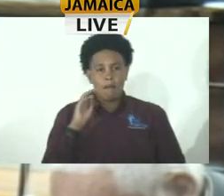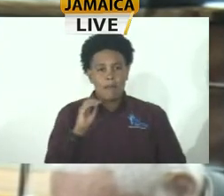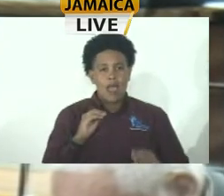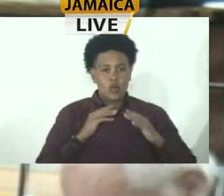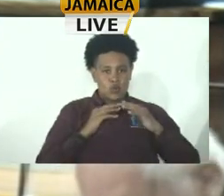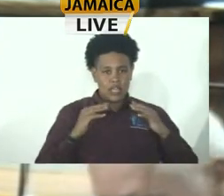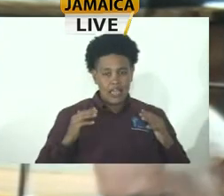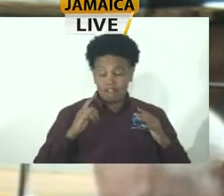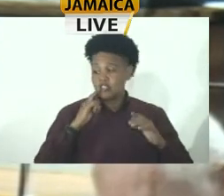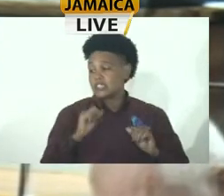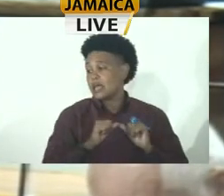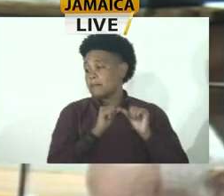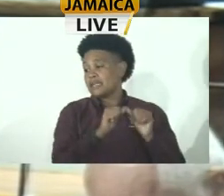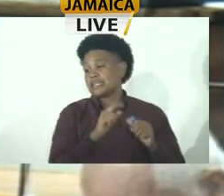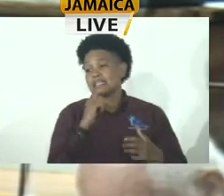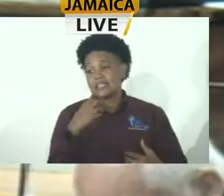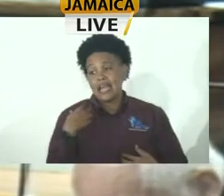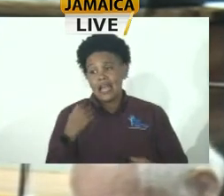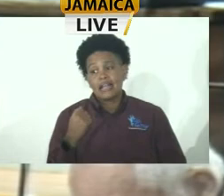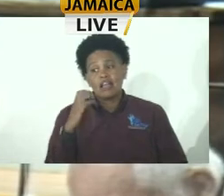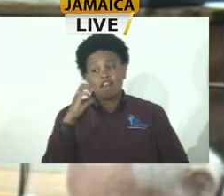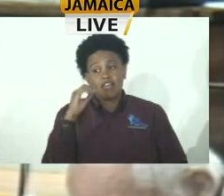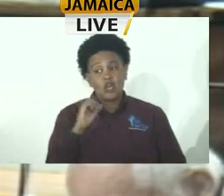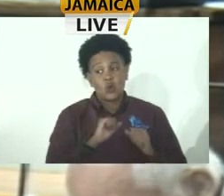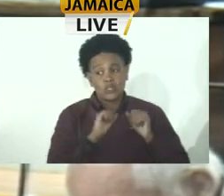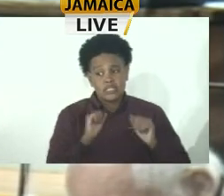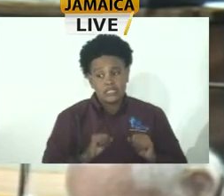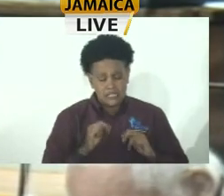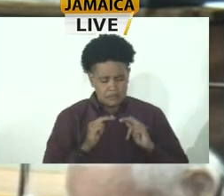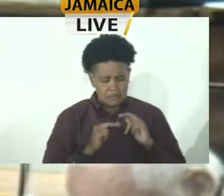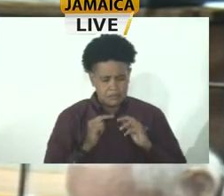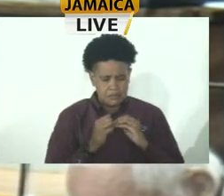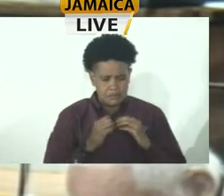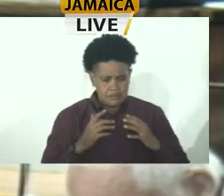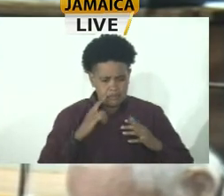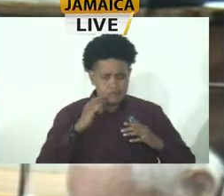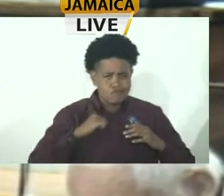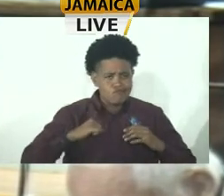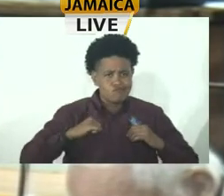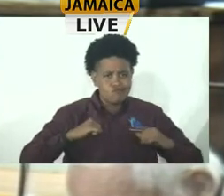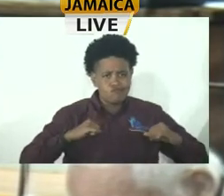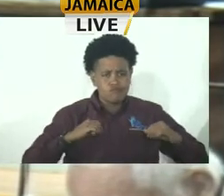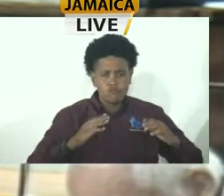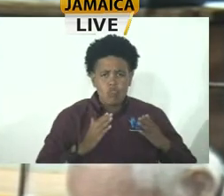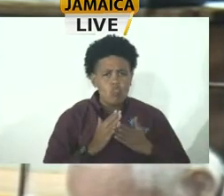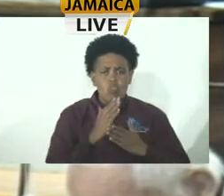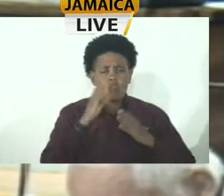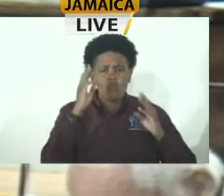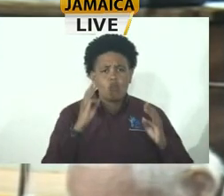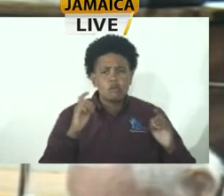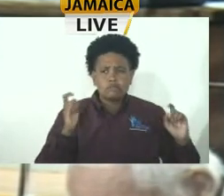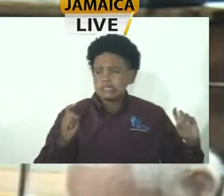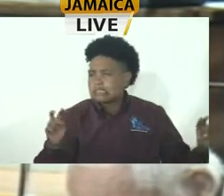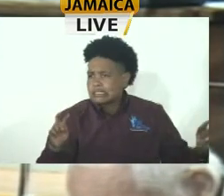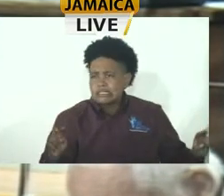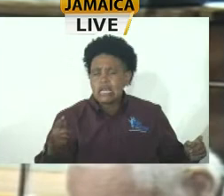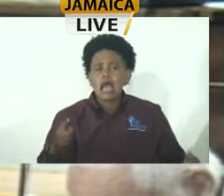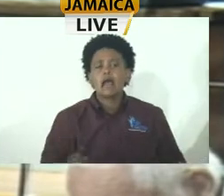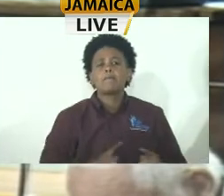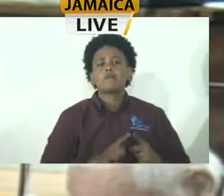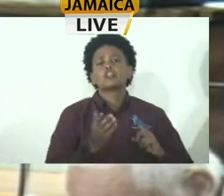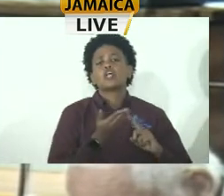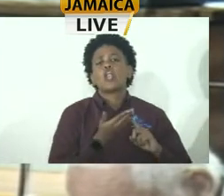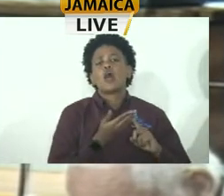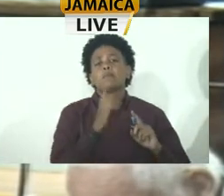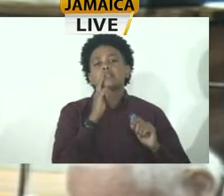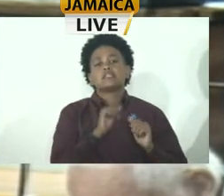maintaining the health of ecosystems building resilience to climate change and allowing for the sustainable use